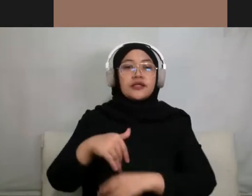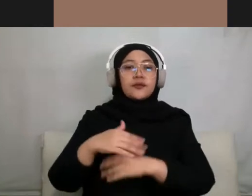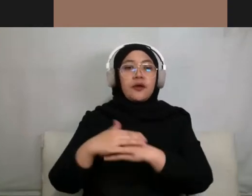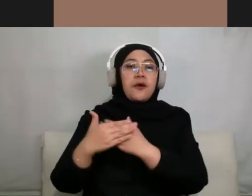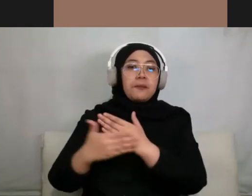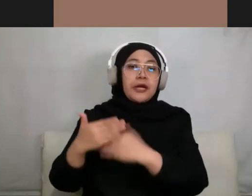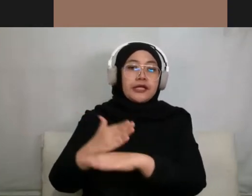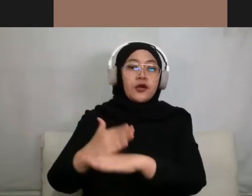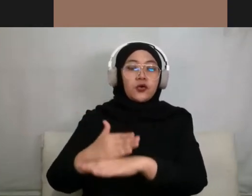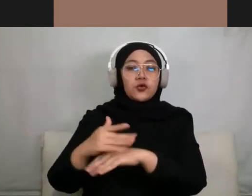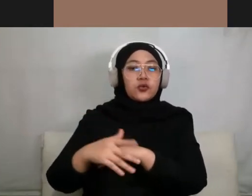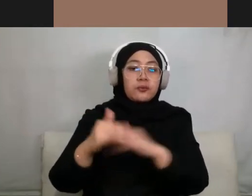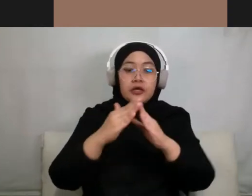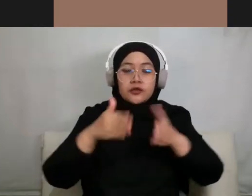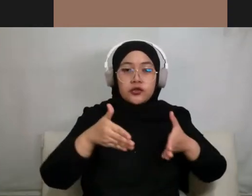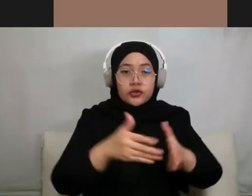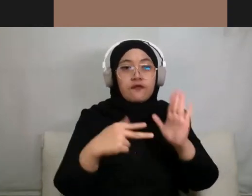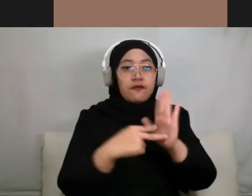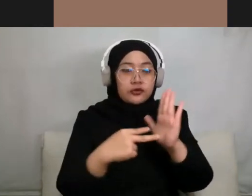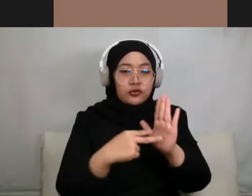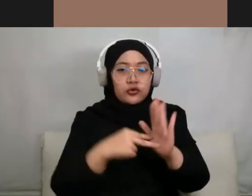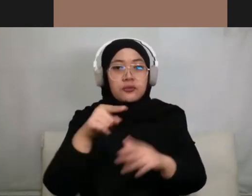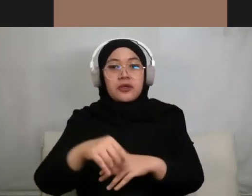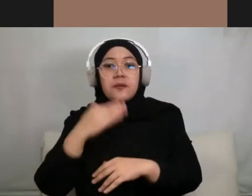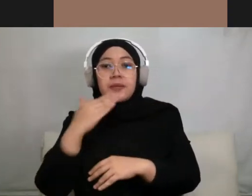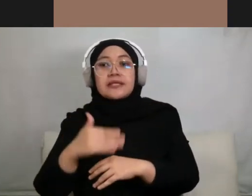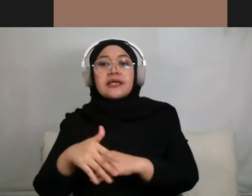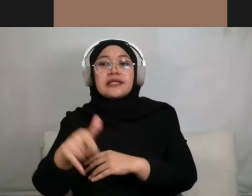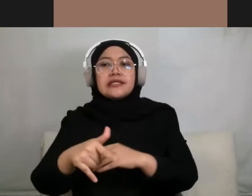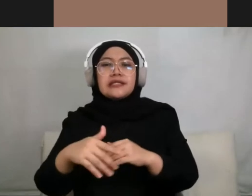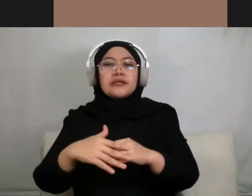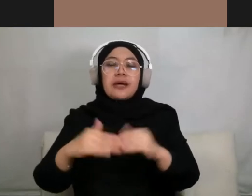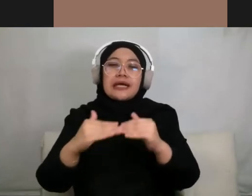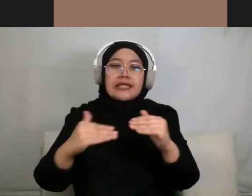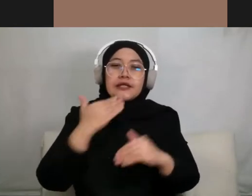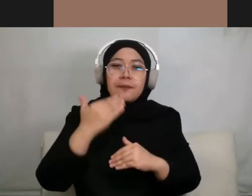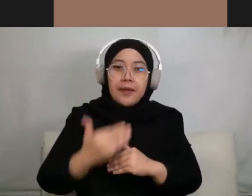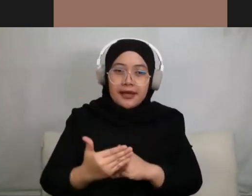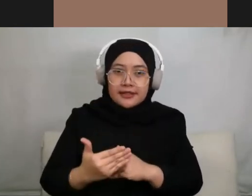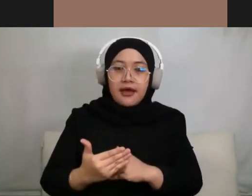charging infrastructure, that we do on a regular basis